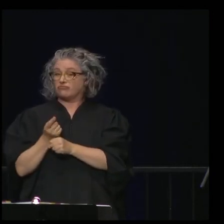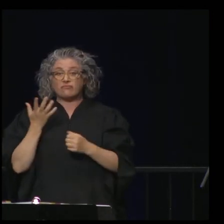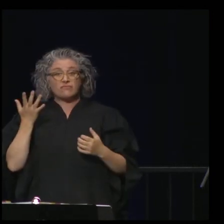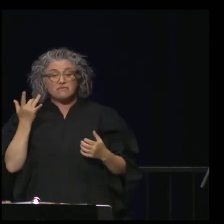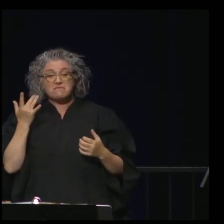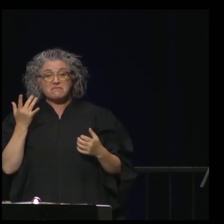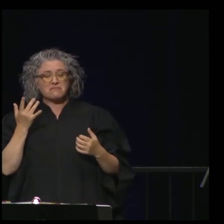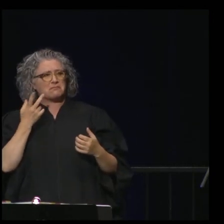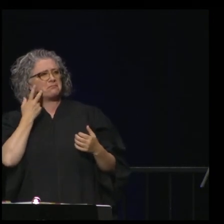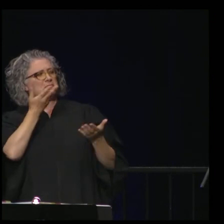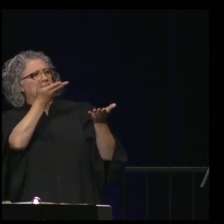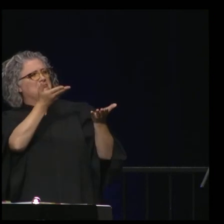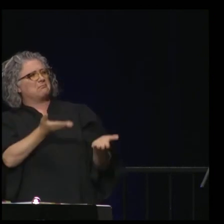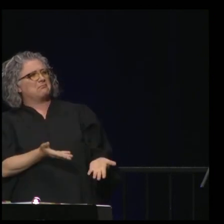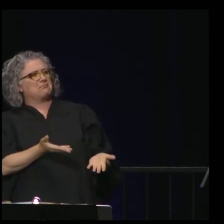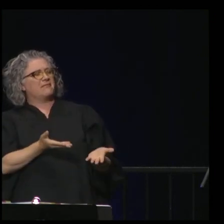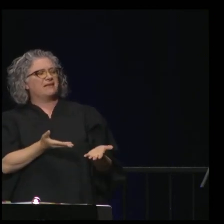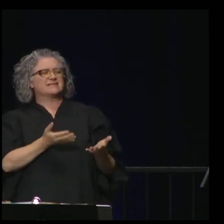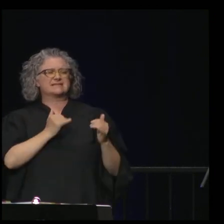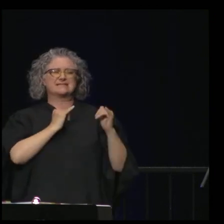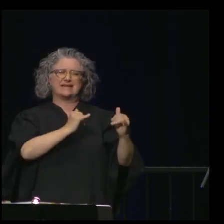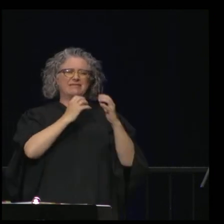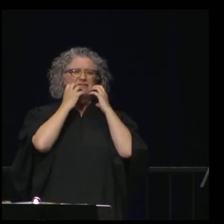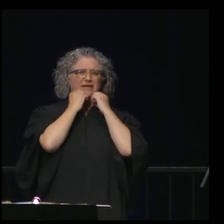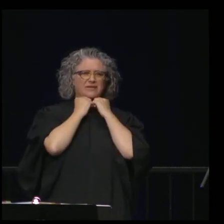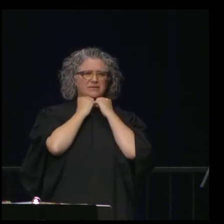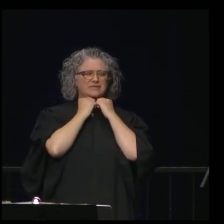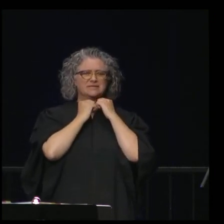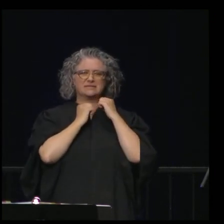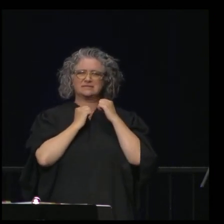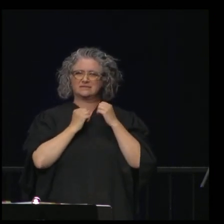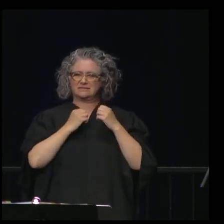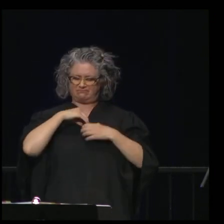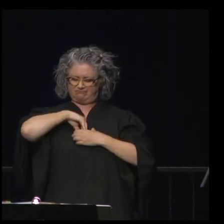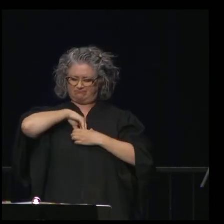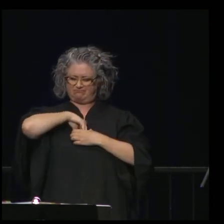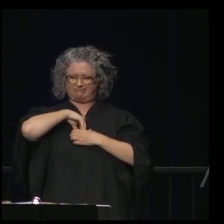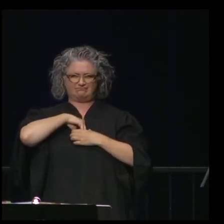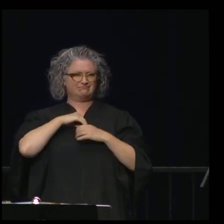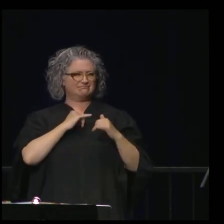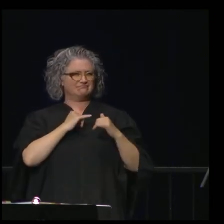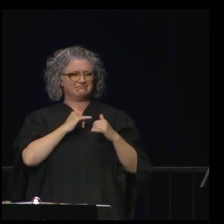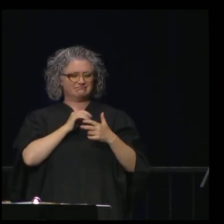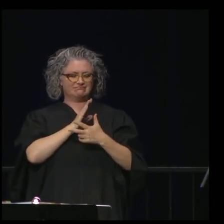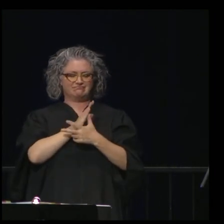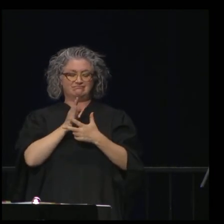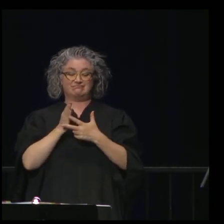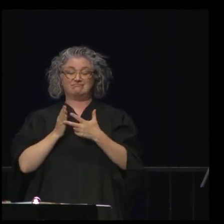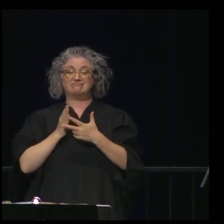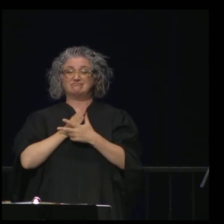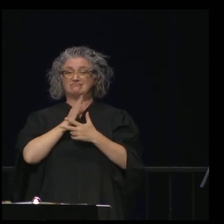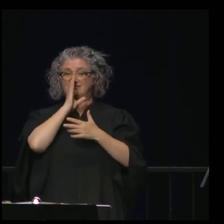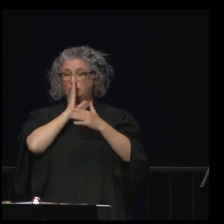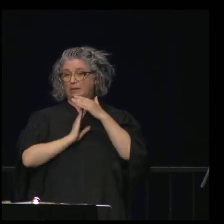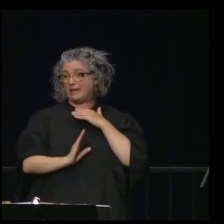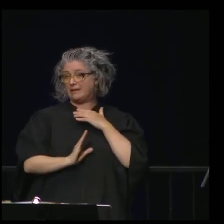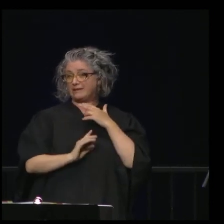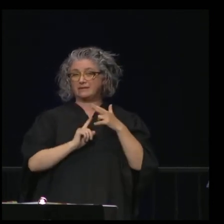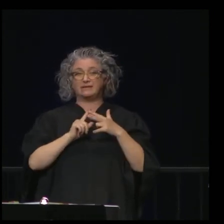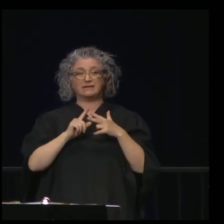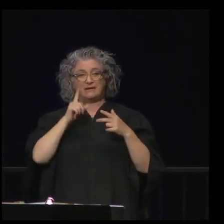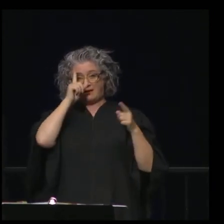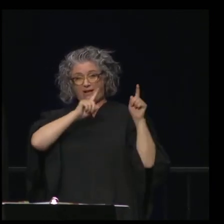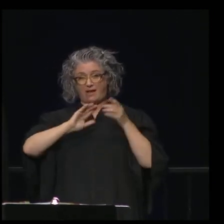in them the same values that you hold: humility, collaboration,